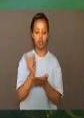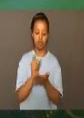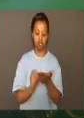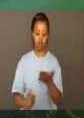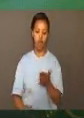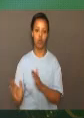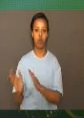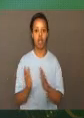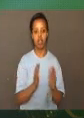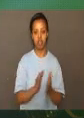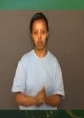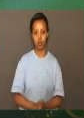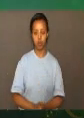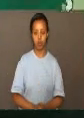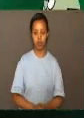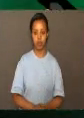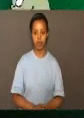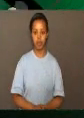of notebook paper.